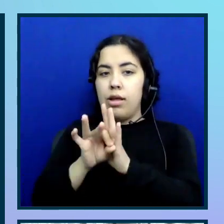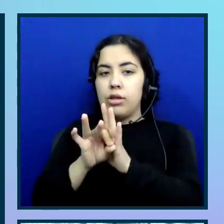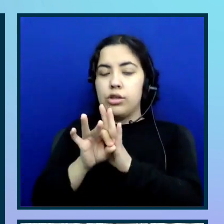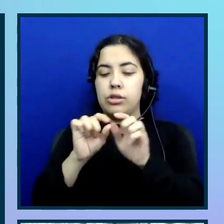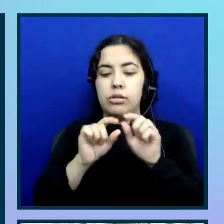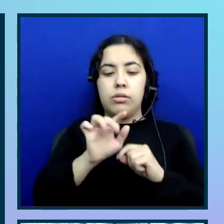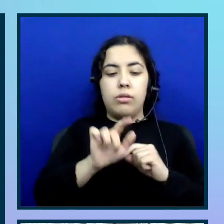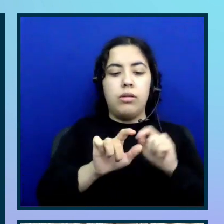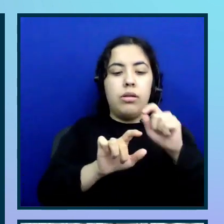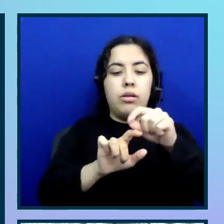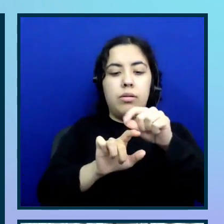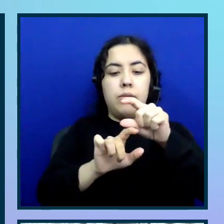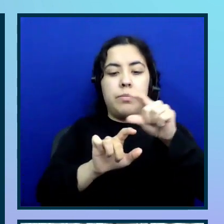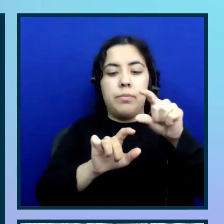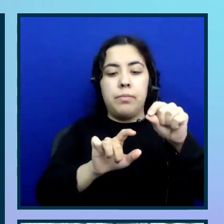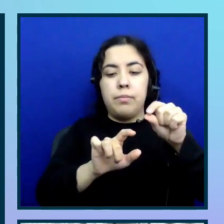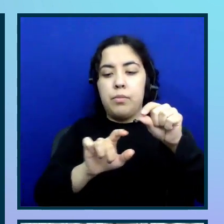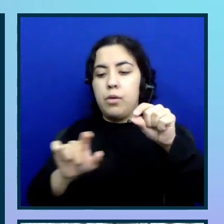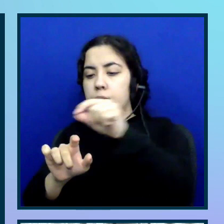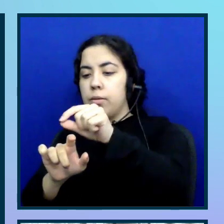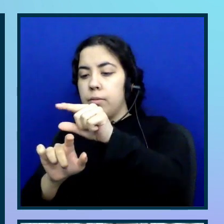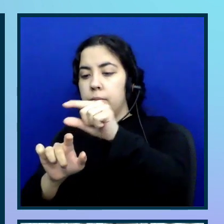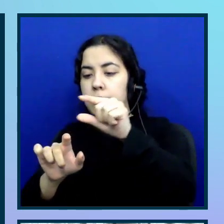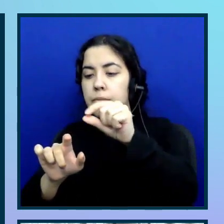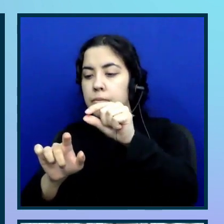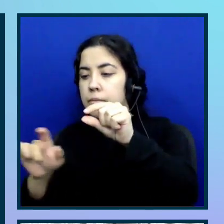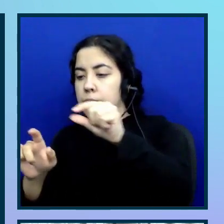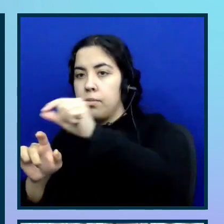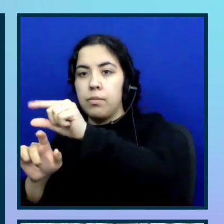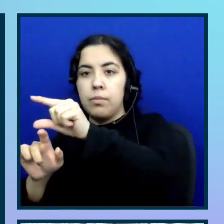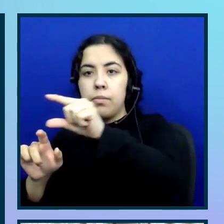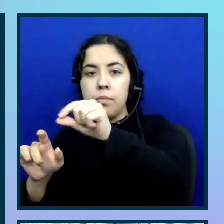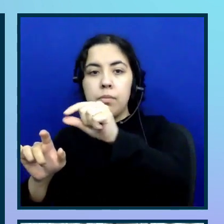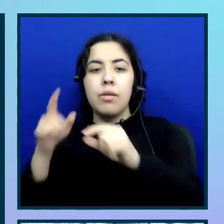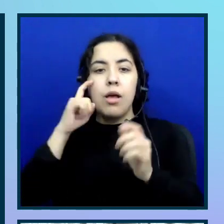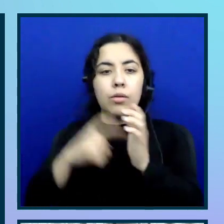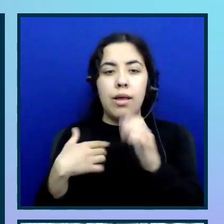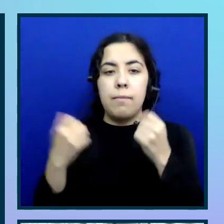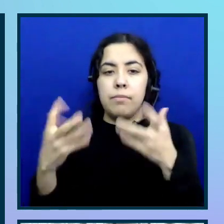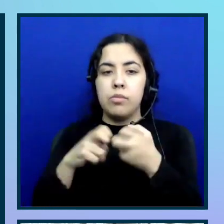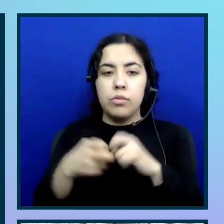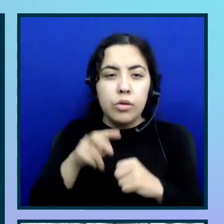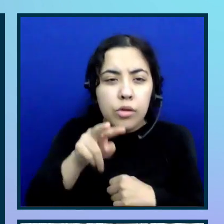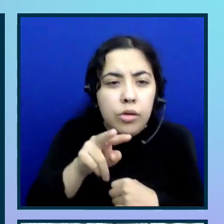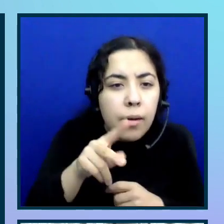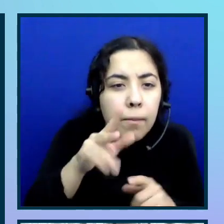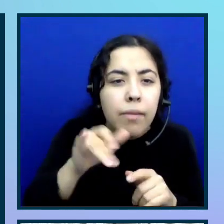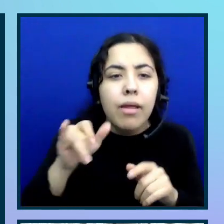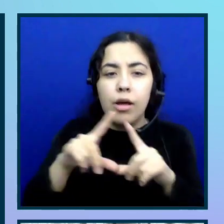can select once I click on them. So I saw that there was a bunch of issues raised by these particular cards